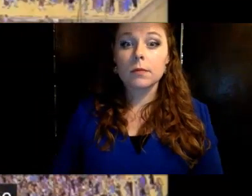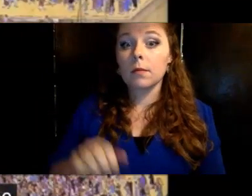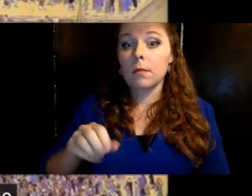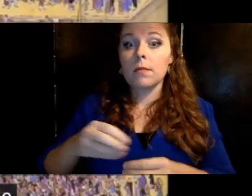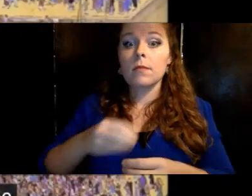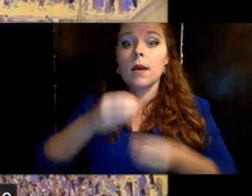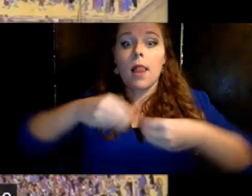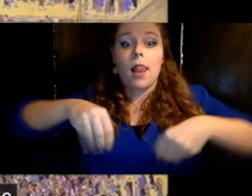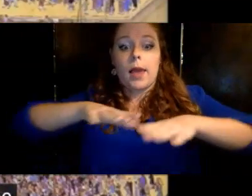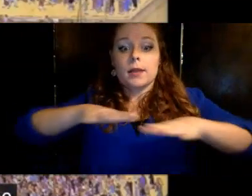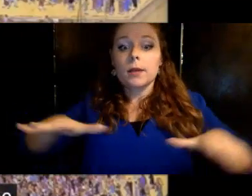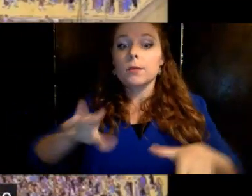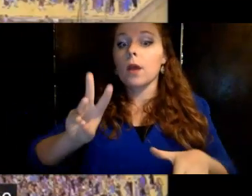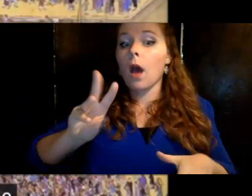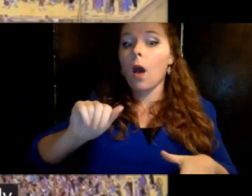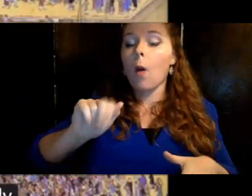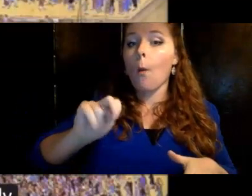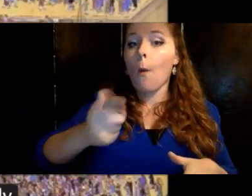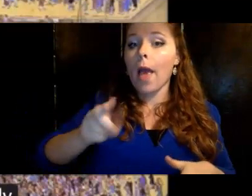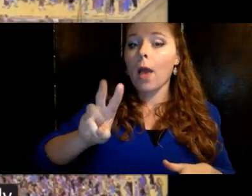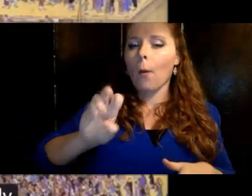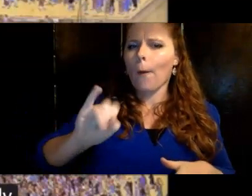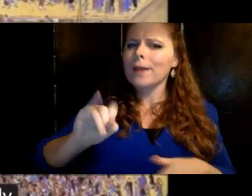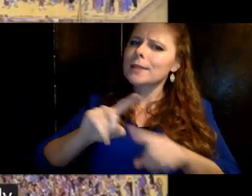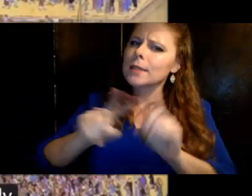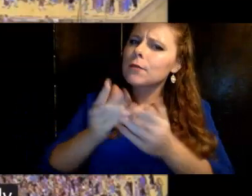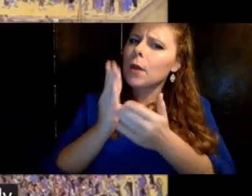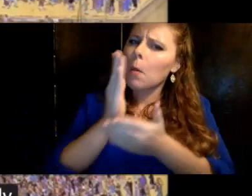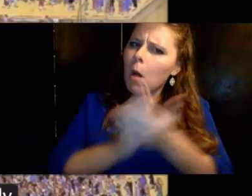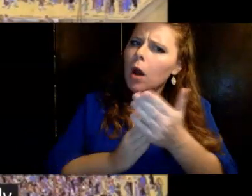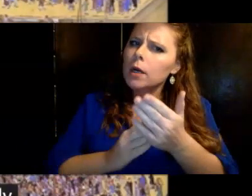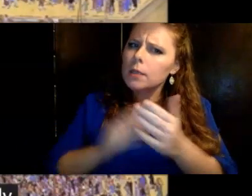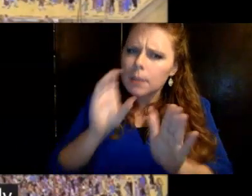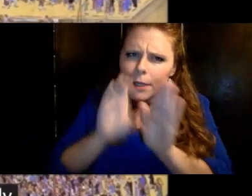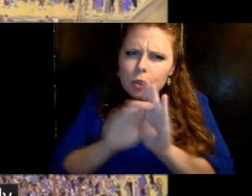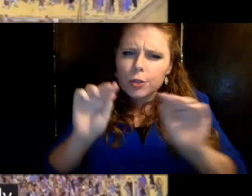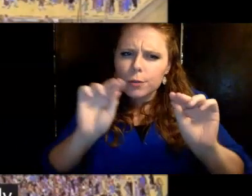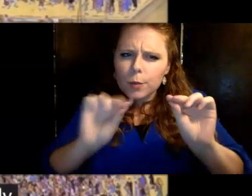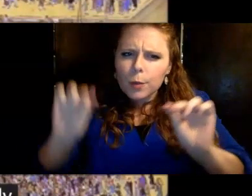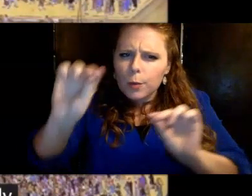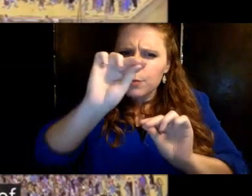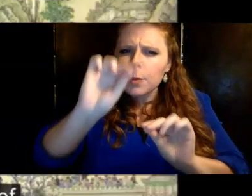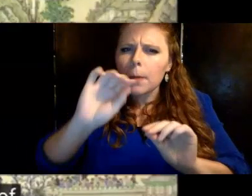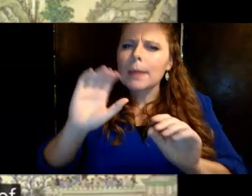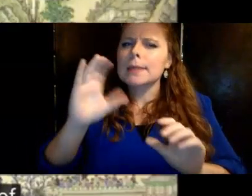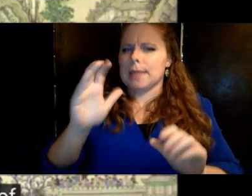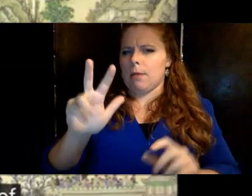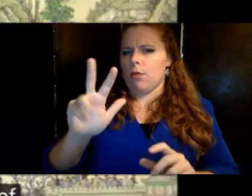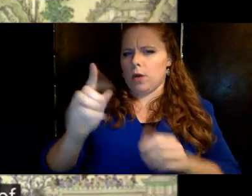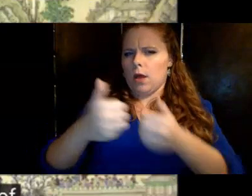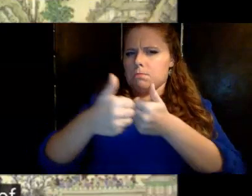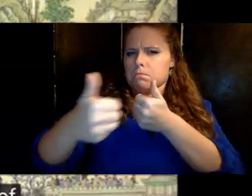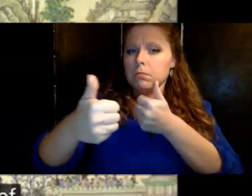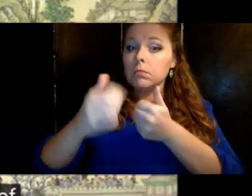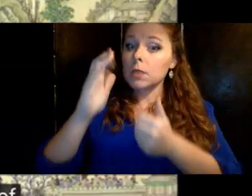Landscape painter Wang Hui placed objects in different parts of the canvas to imply three-dimensional space. Notice how figures